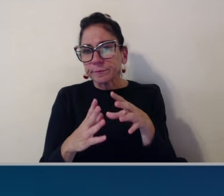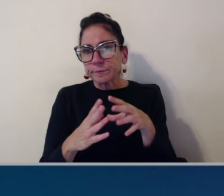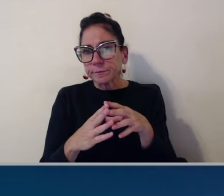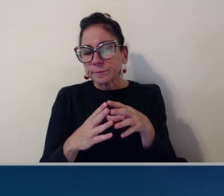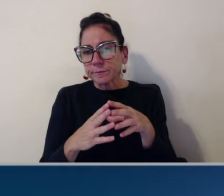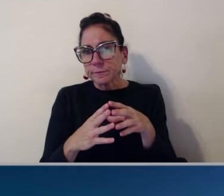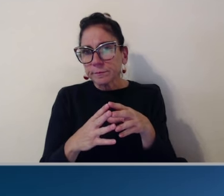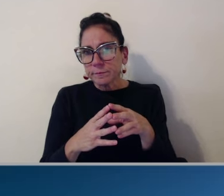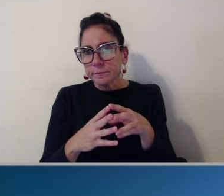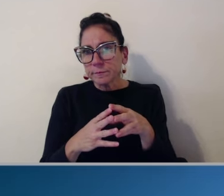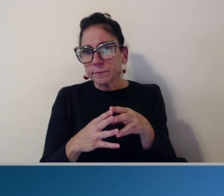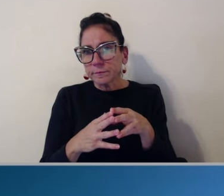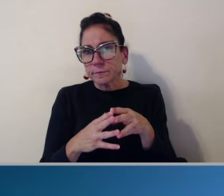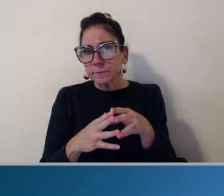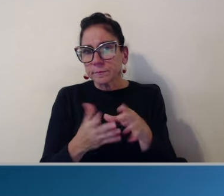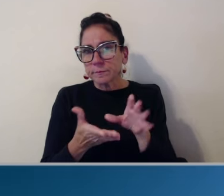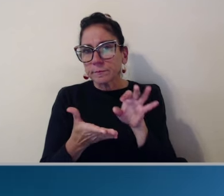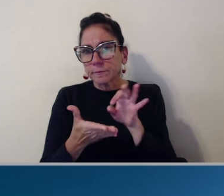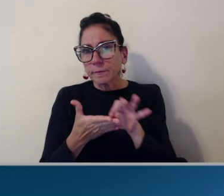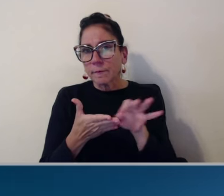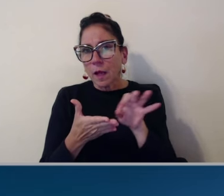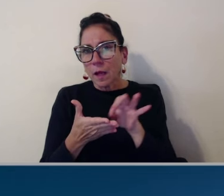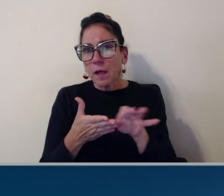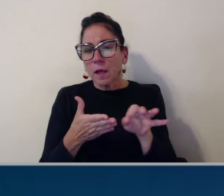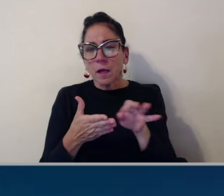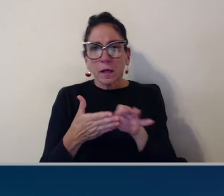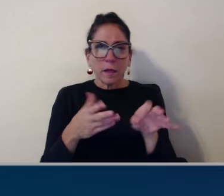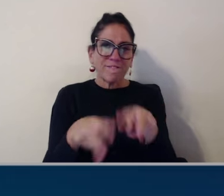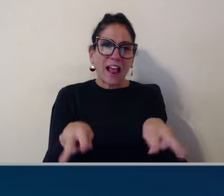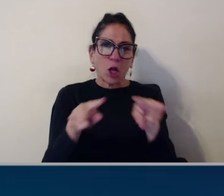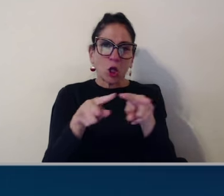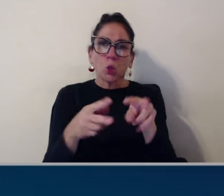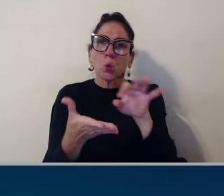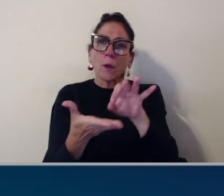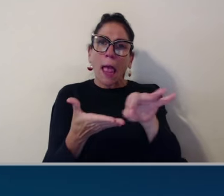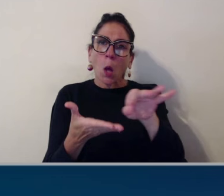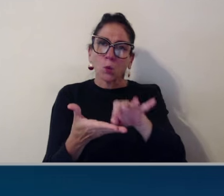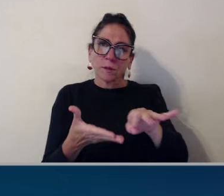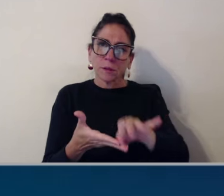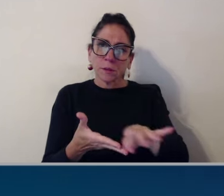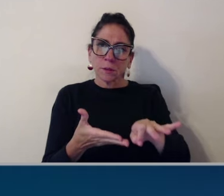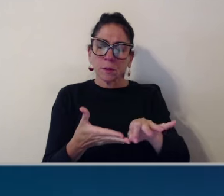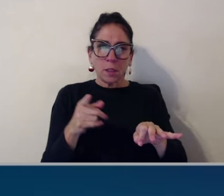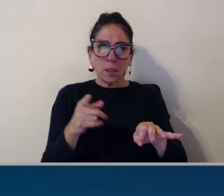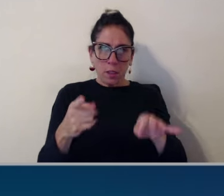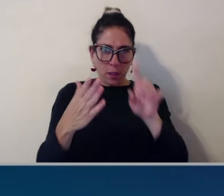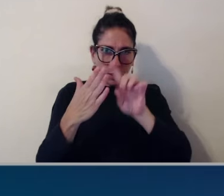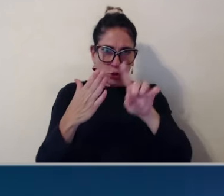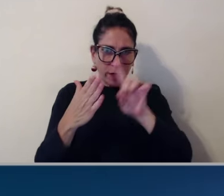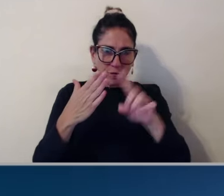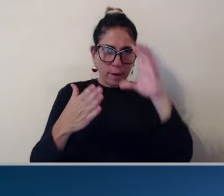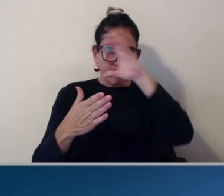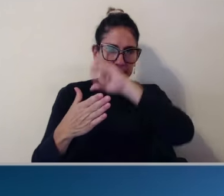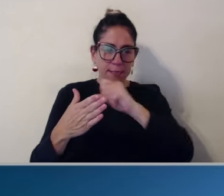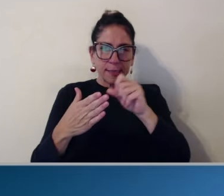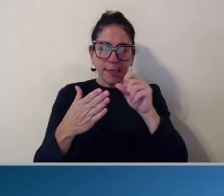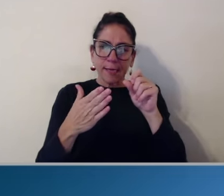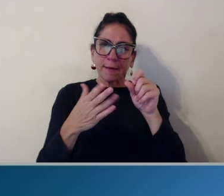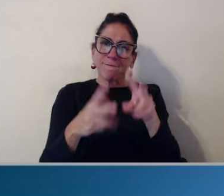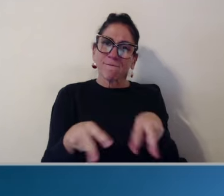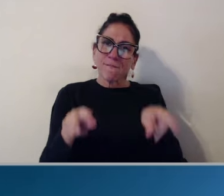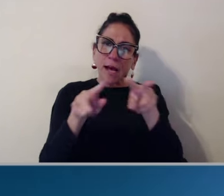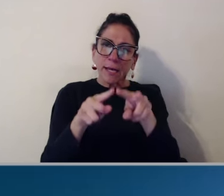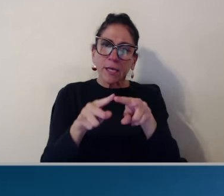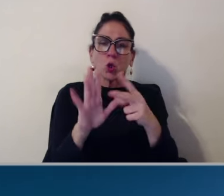We're doing a count plot. Yeah. We're doing value counts. So check for missing values, check for duplicates, check for